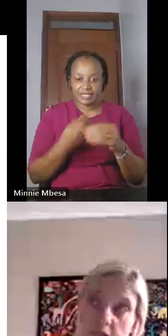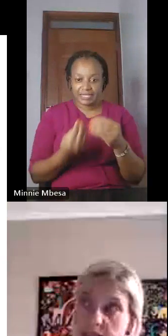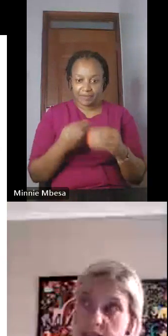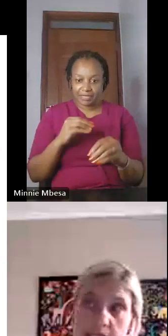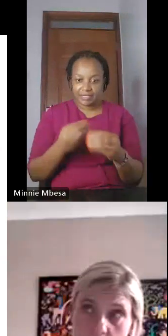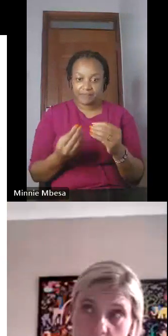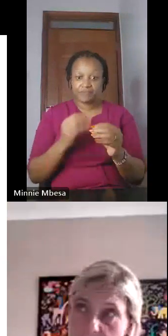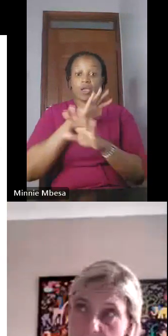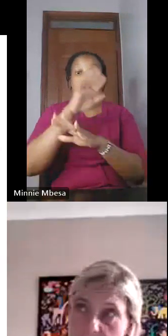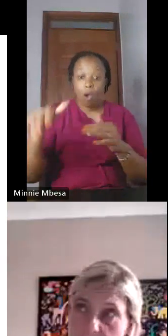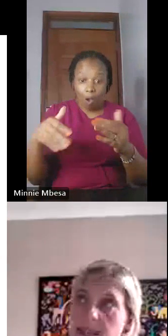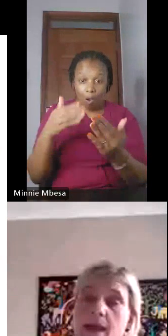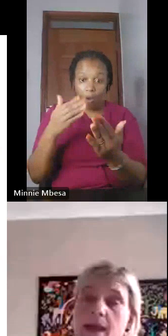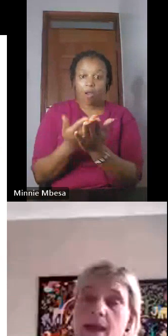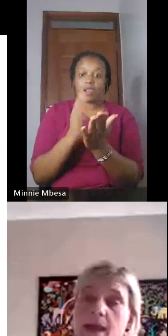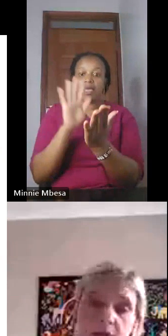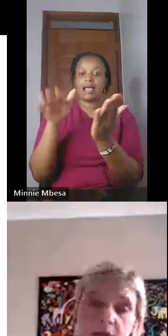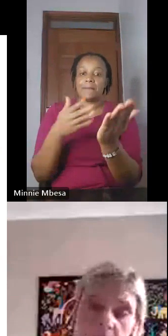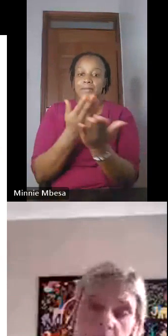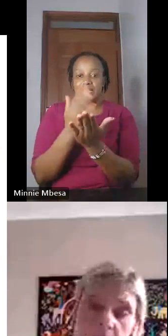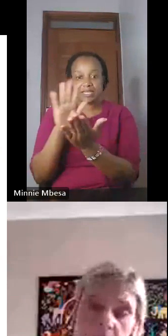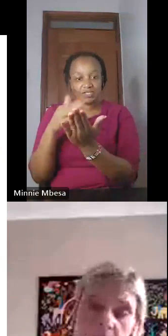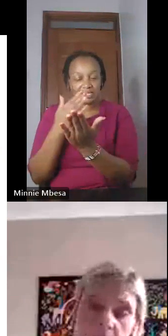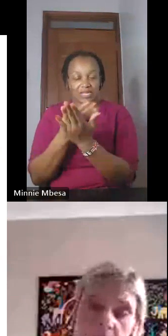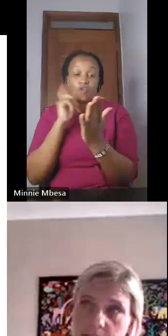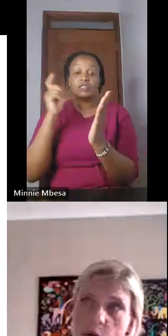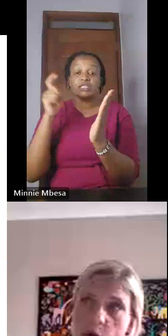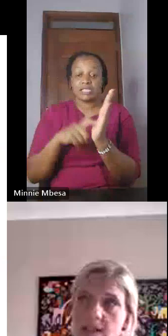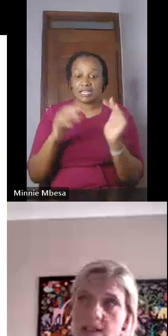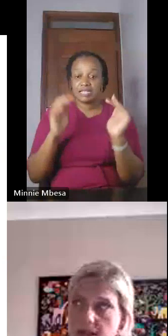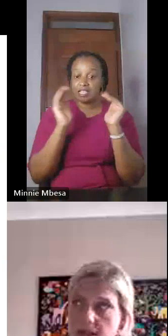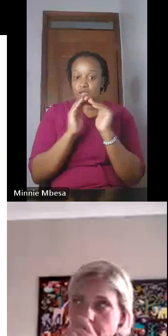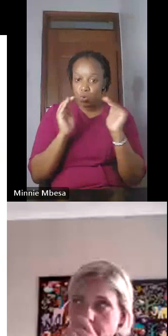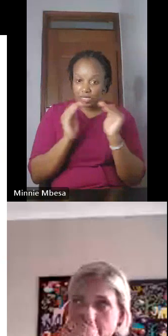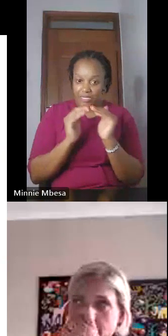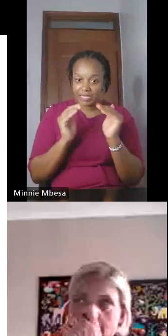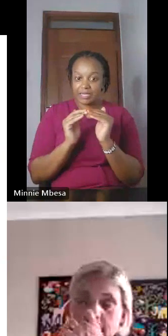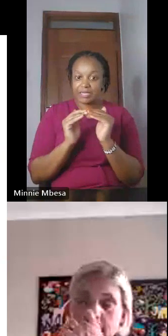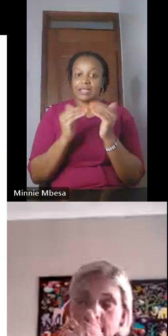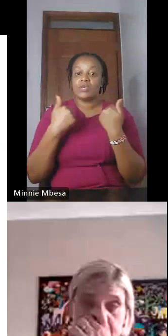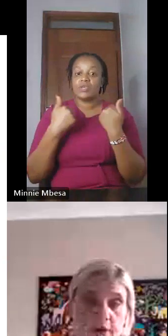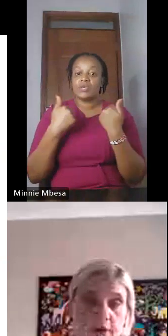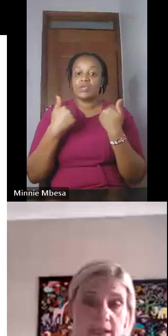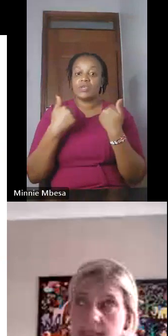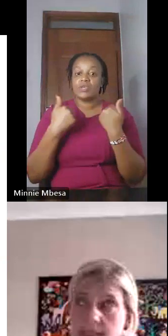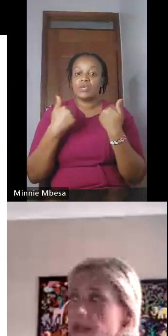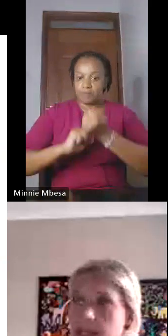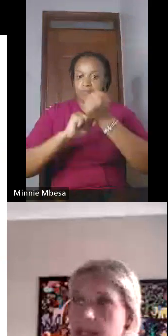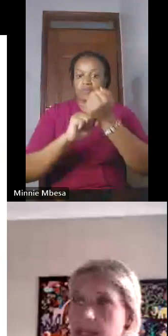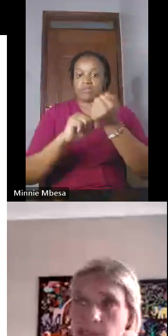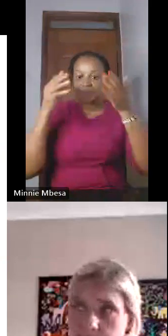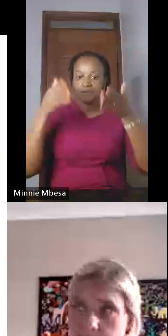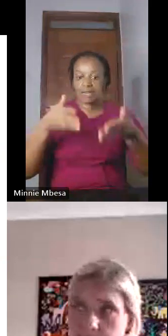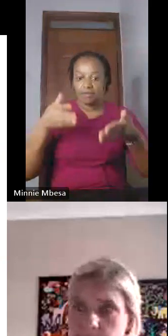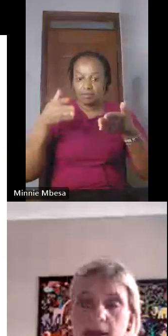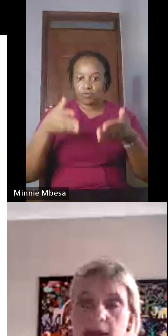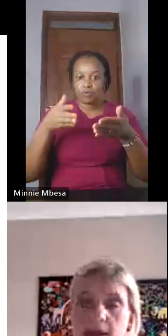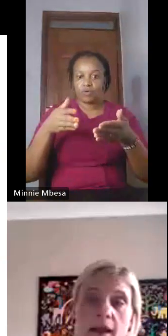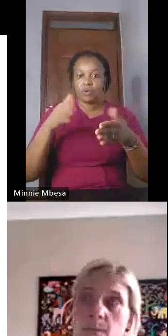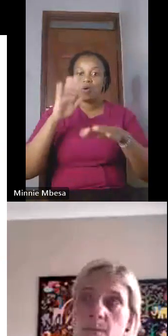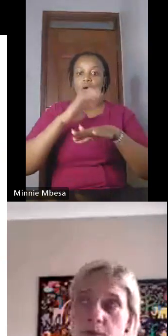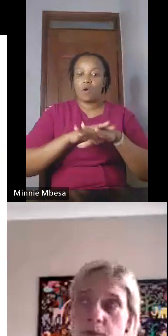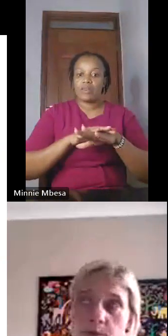applications are considered equally, and we do have support available. This is on a case-by-case